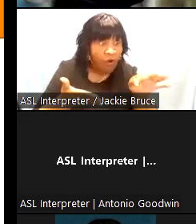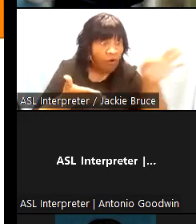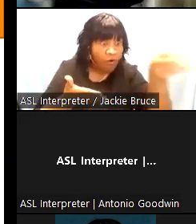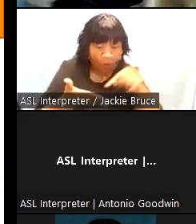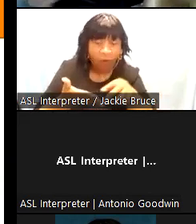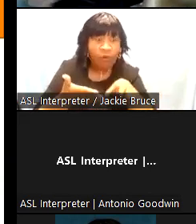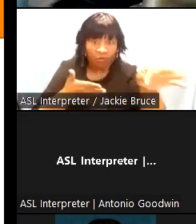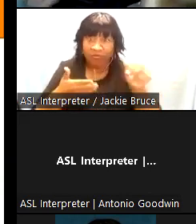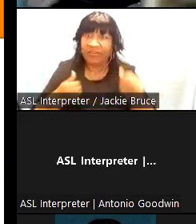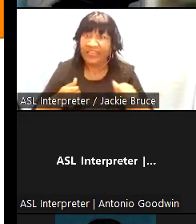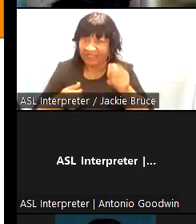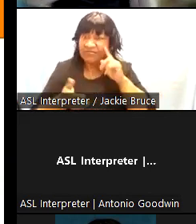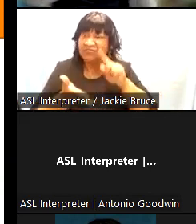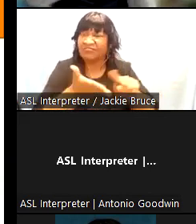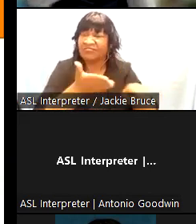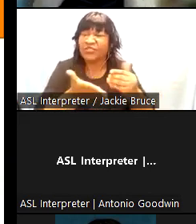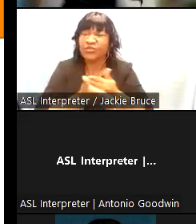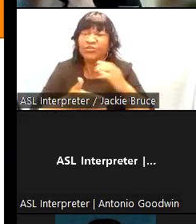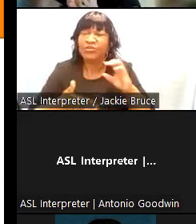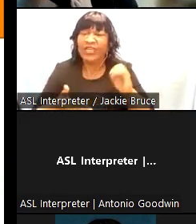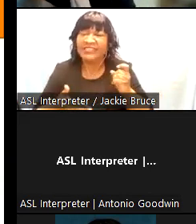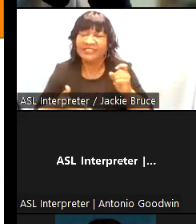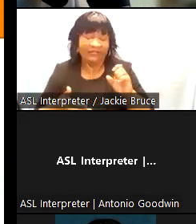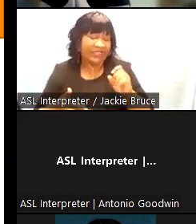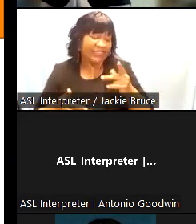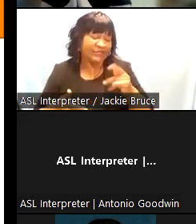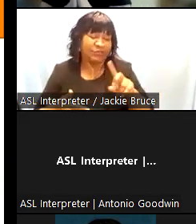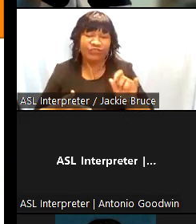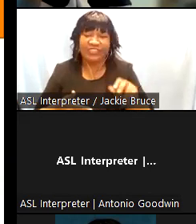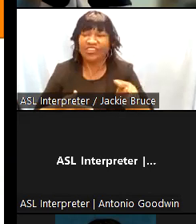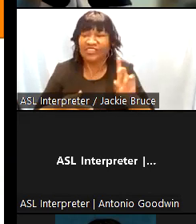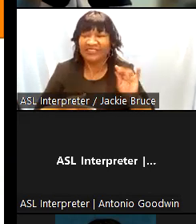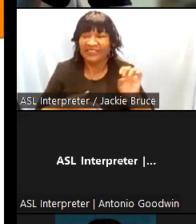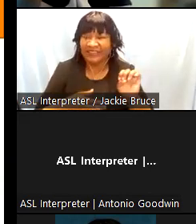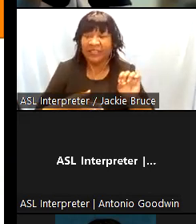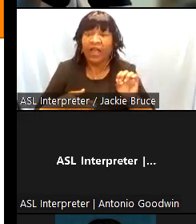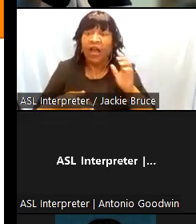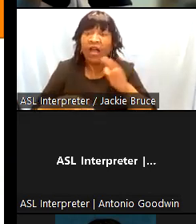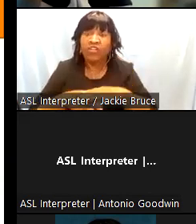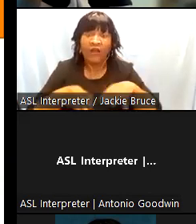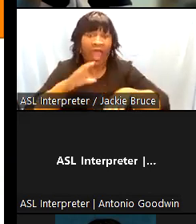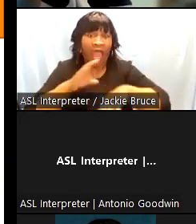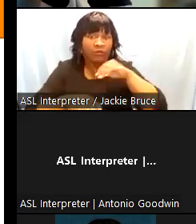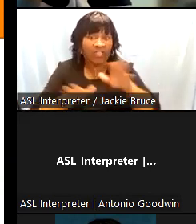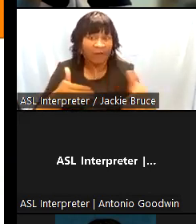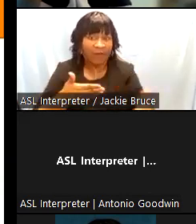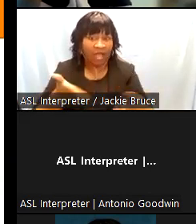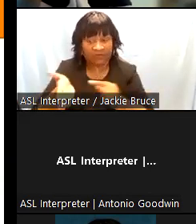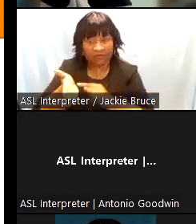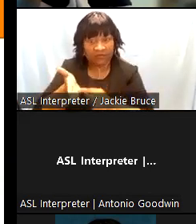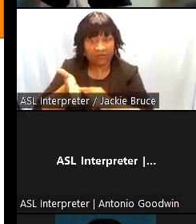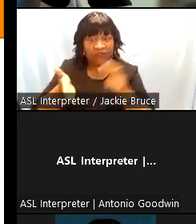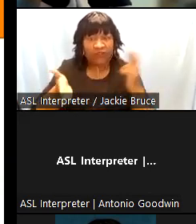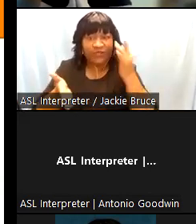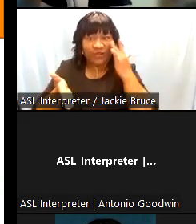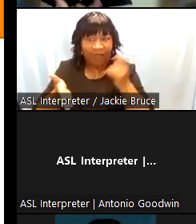is. What the new expiration date is. And I want to be really clear too, the expiration date is on the outside of the box. And the only reason I say